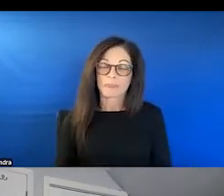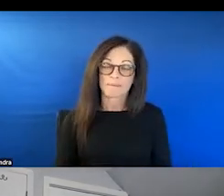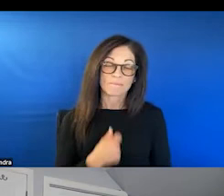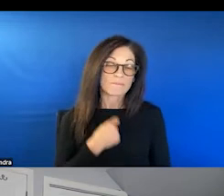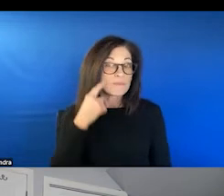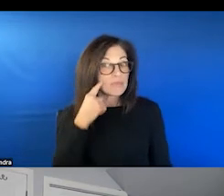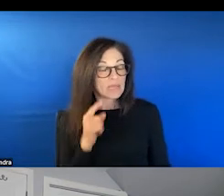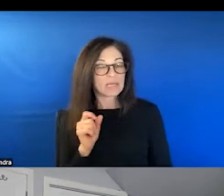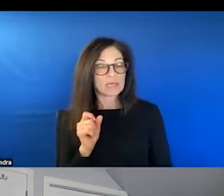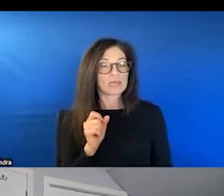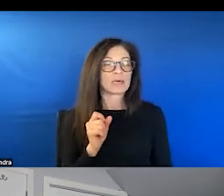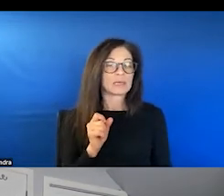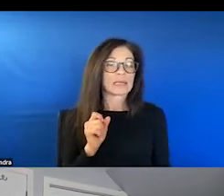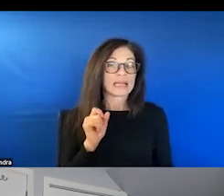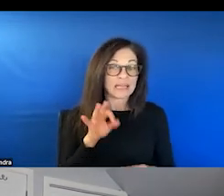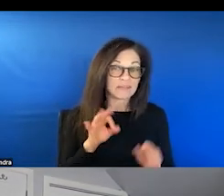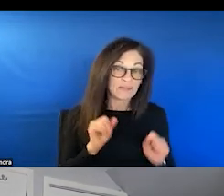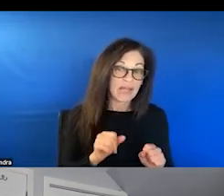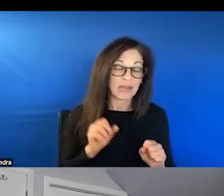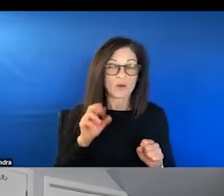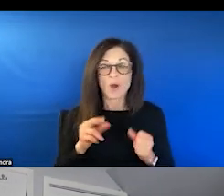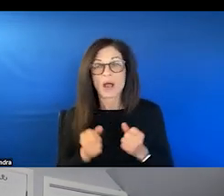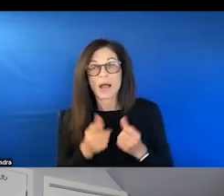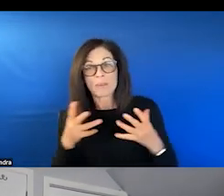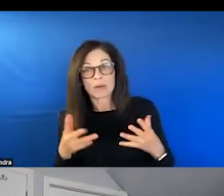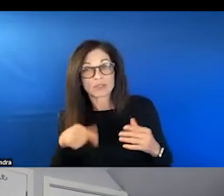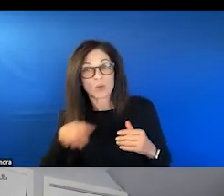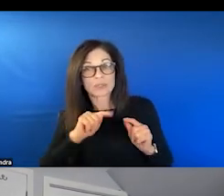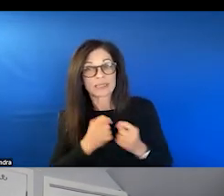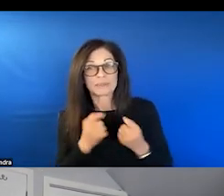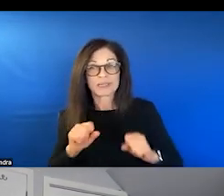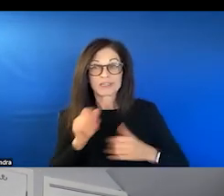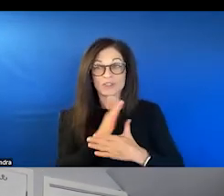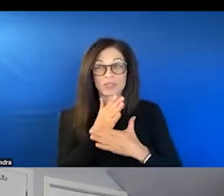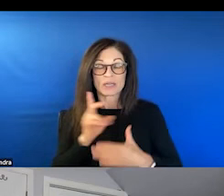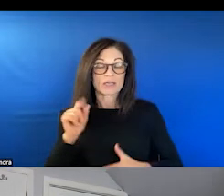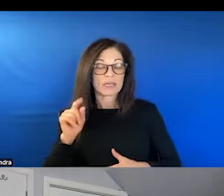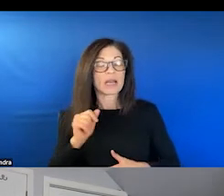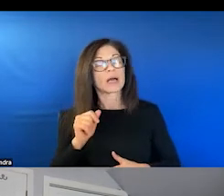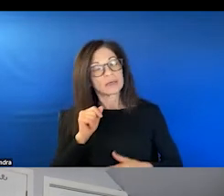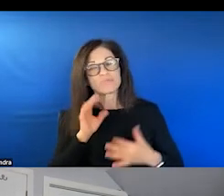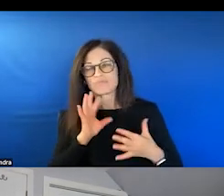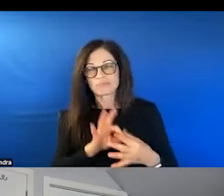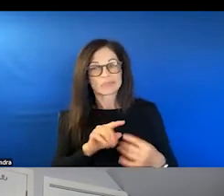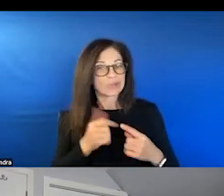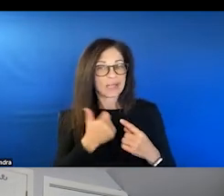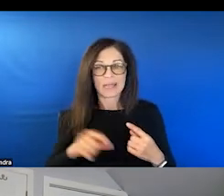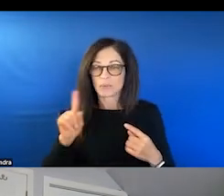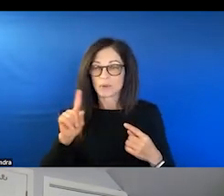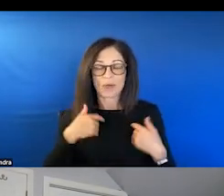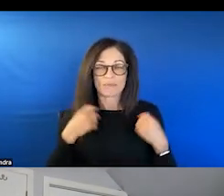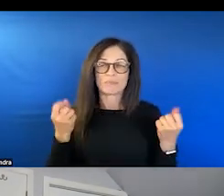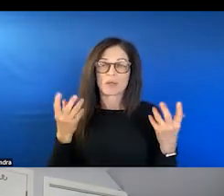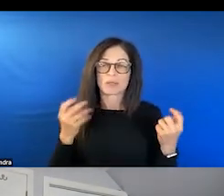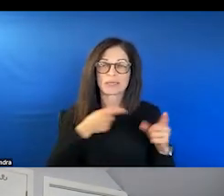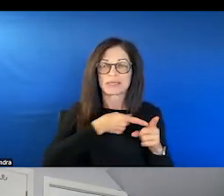of whether and to what degree these teams should be able to share data is going to be applicable just about anywhere you have multidisciplinary teams